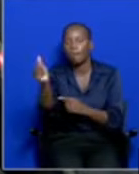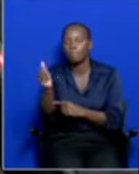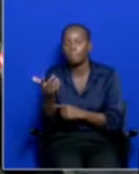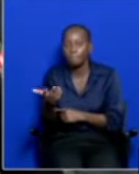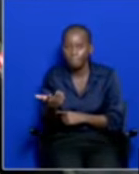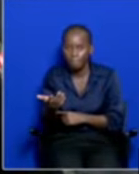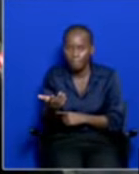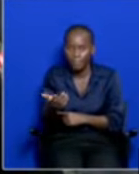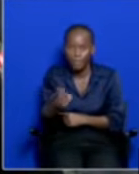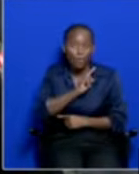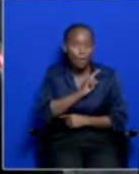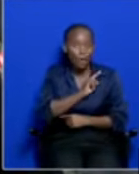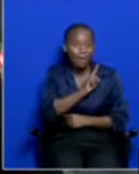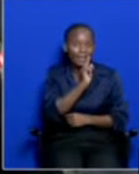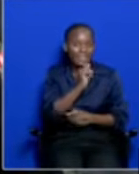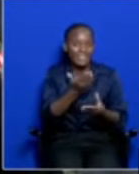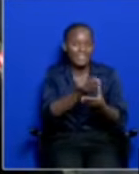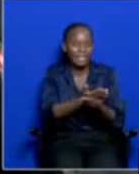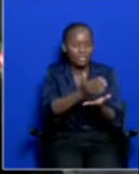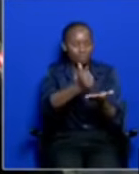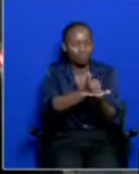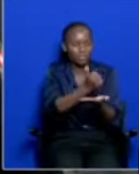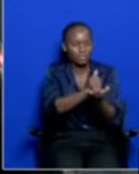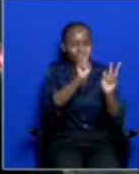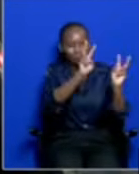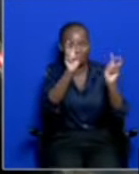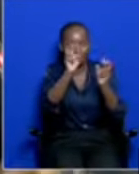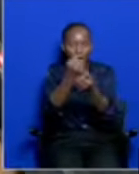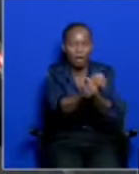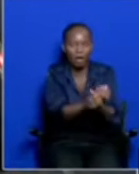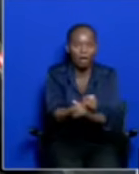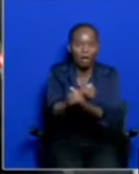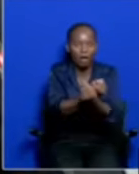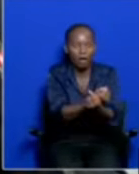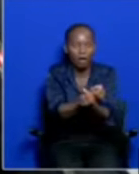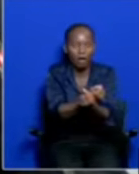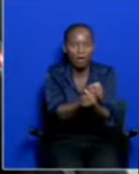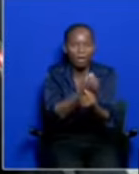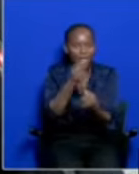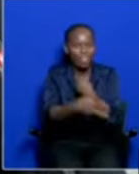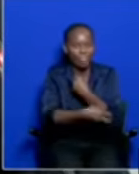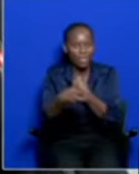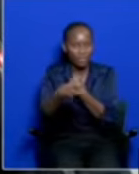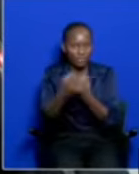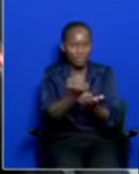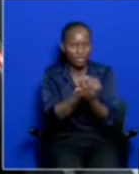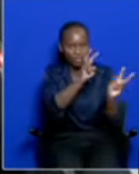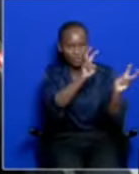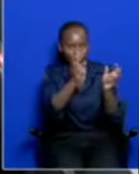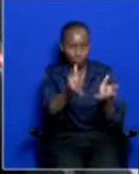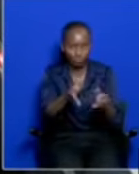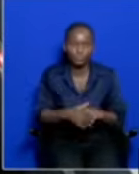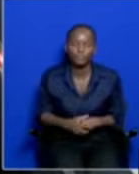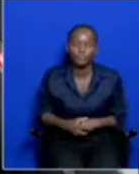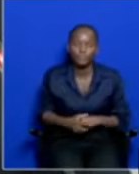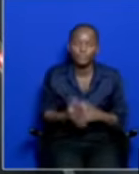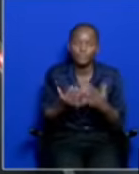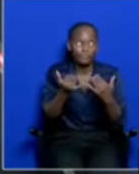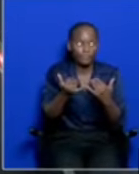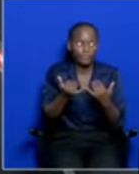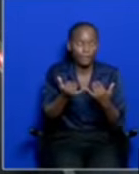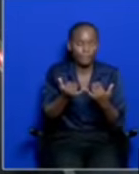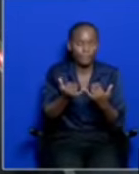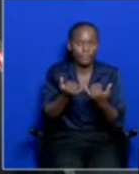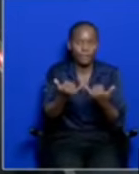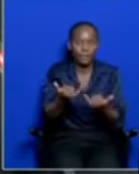as theft of the truck. Now, the truck, when you look at the transaction, it is not